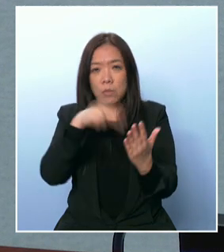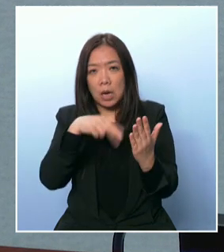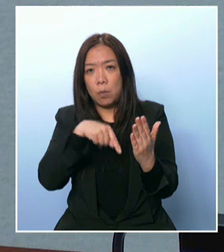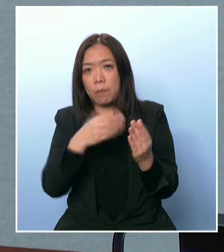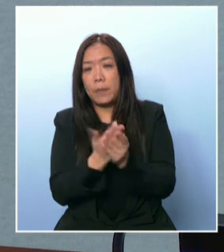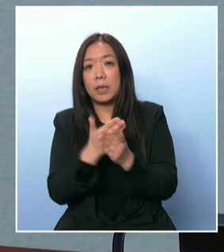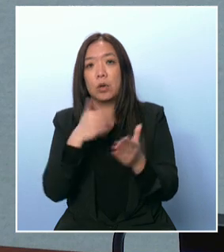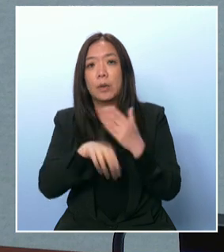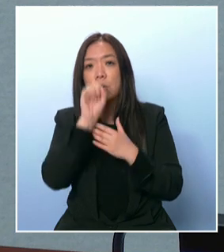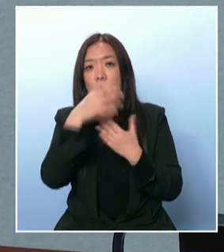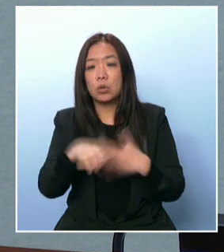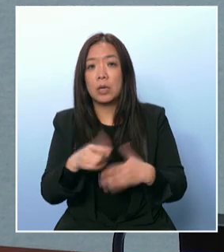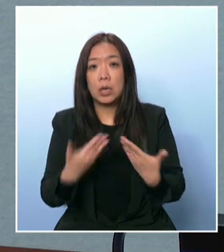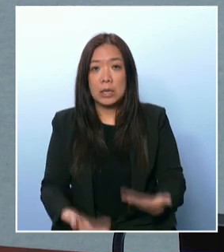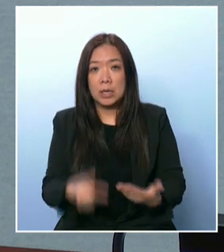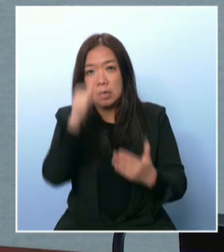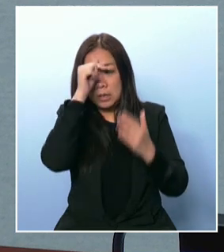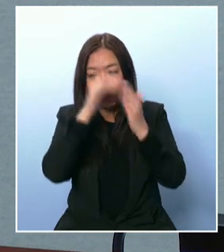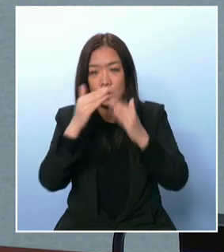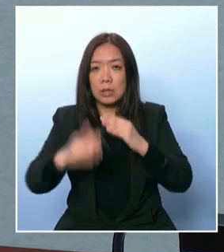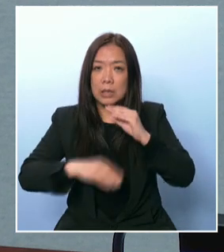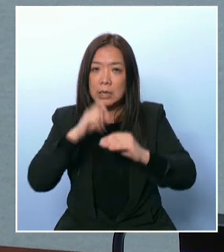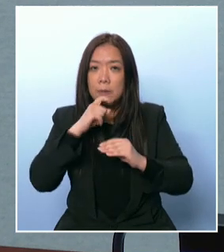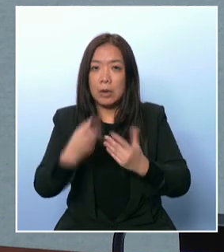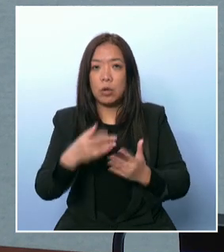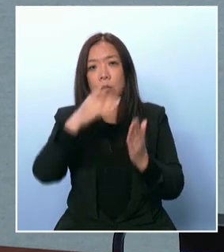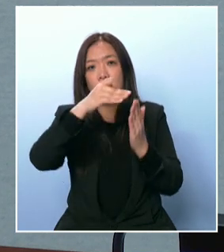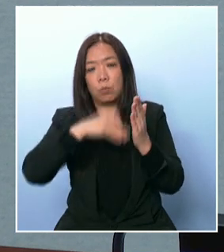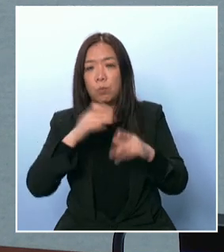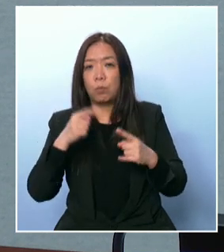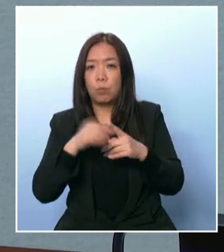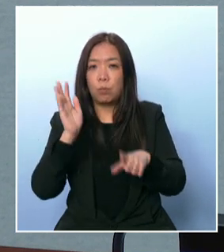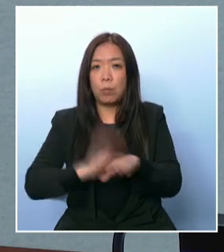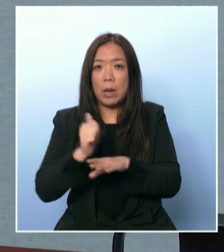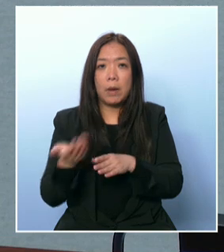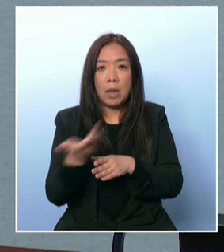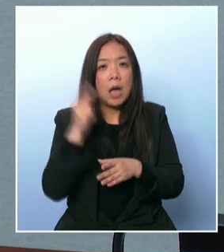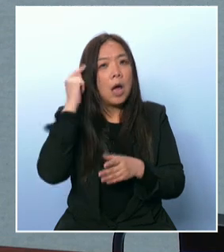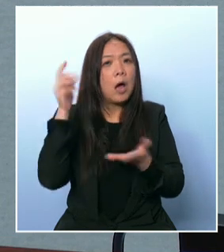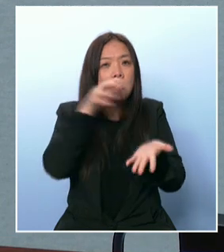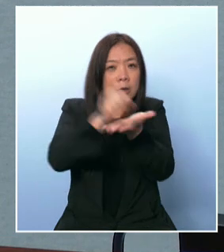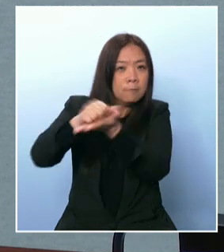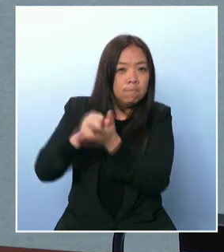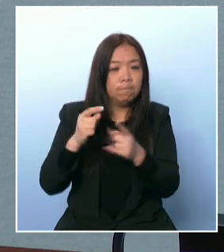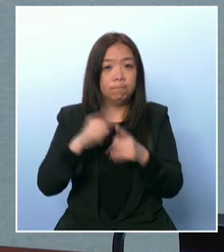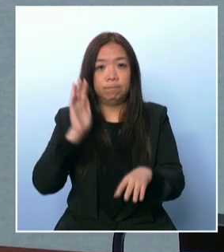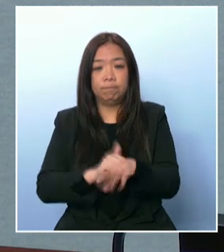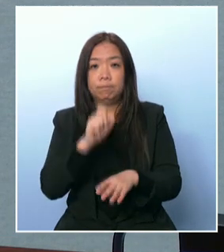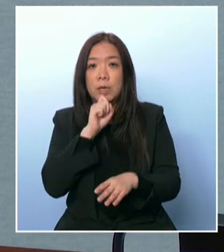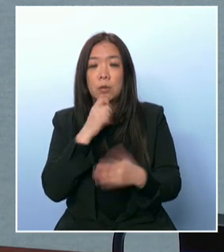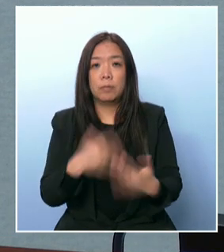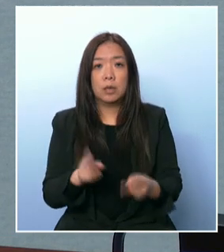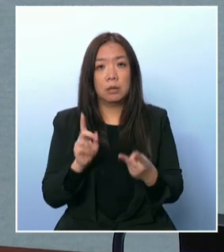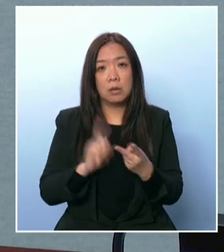of talent training for the Chinese Medicine Hospital, according to the paper, we are trying to build a talent pool, and